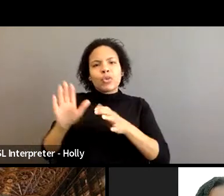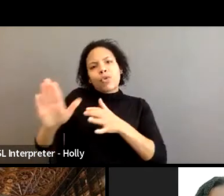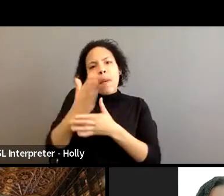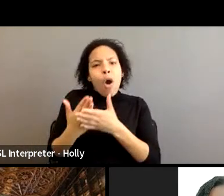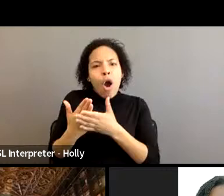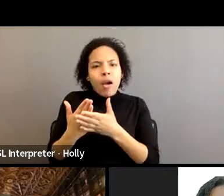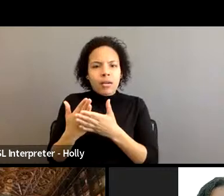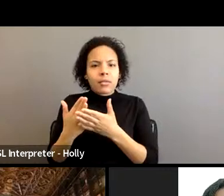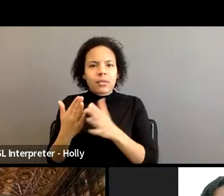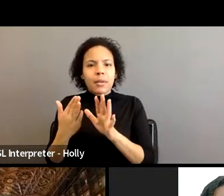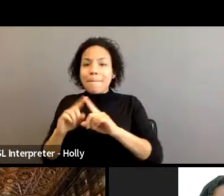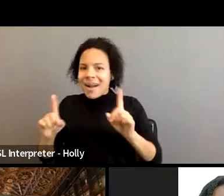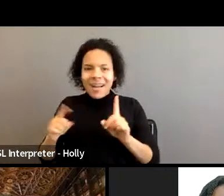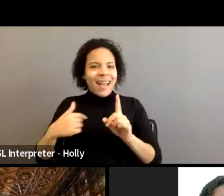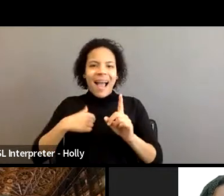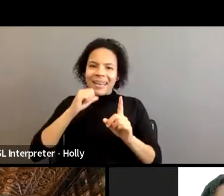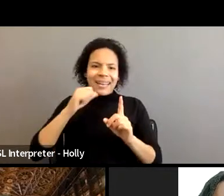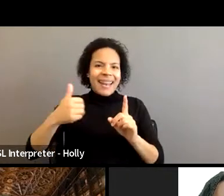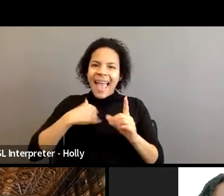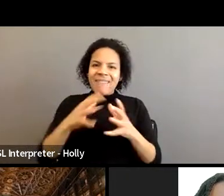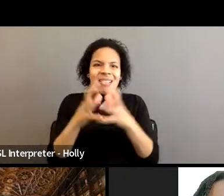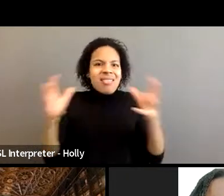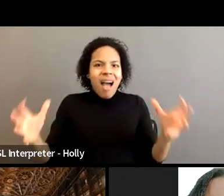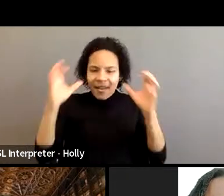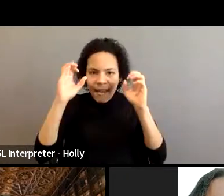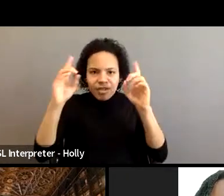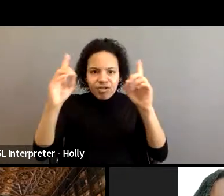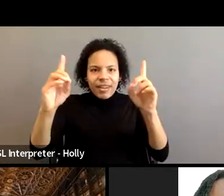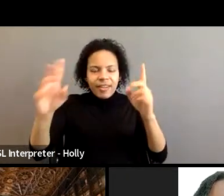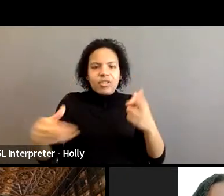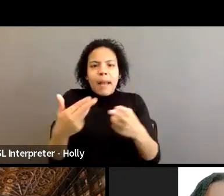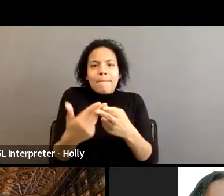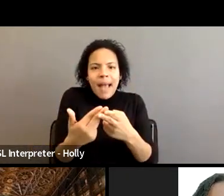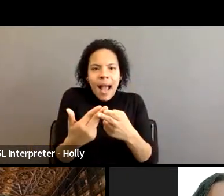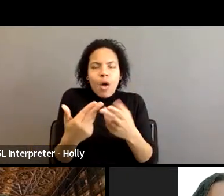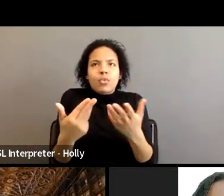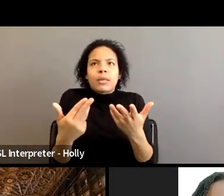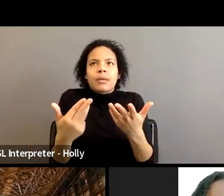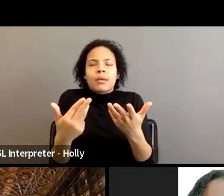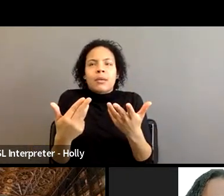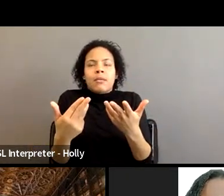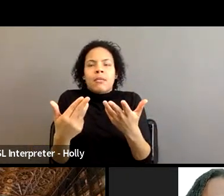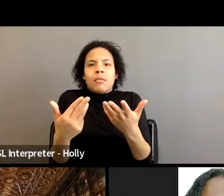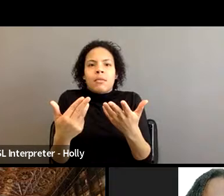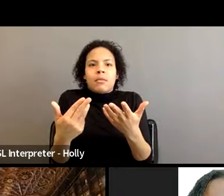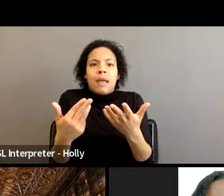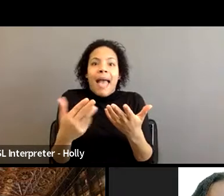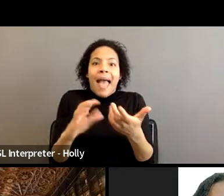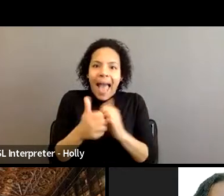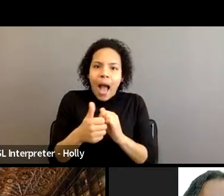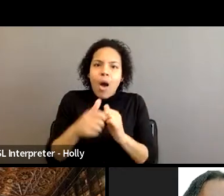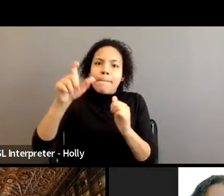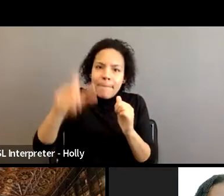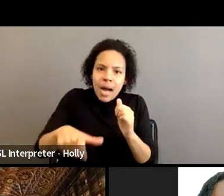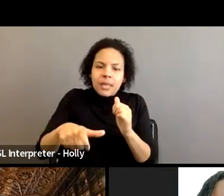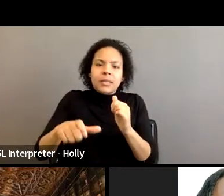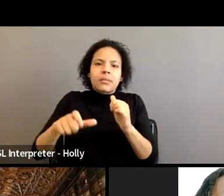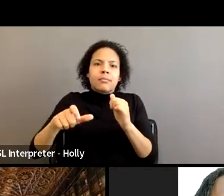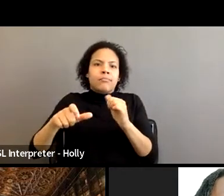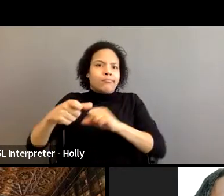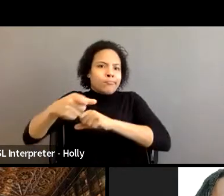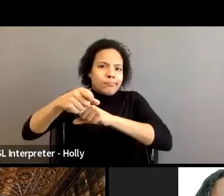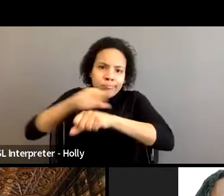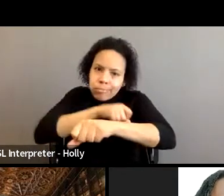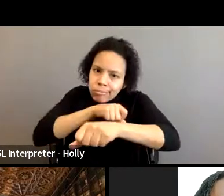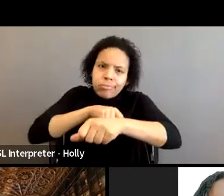that education of like, okay, you actually need to do, you know, some intense work. You have to learn, you